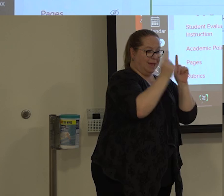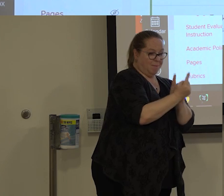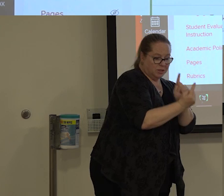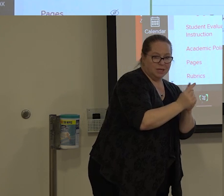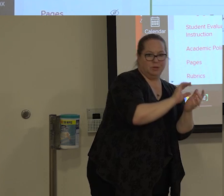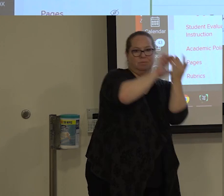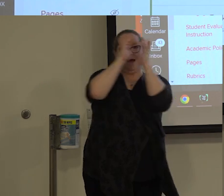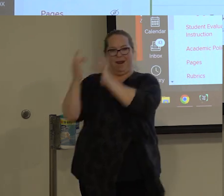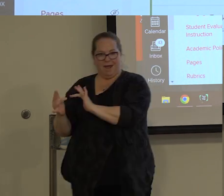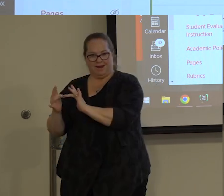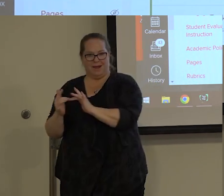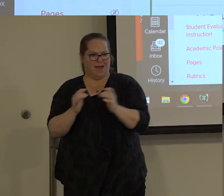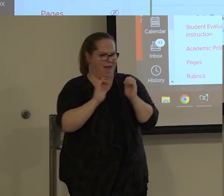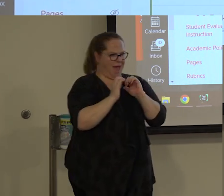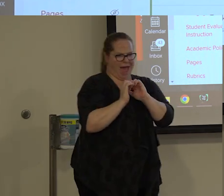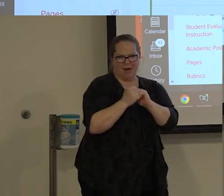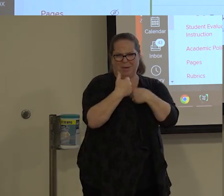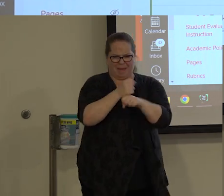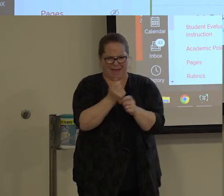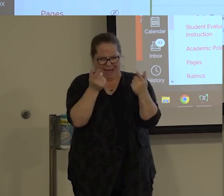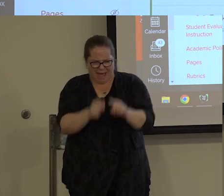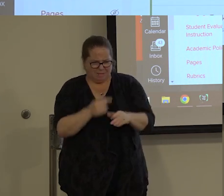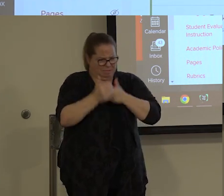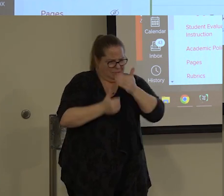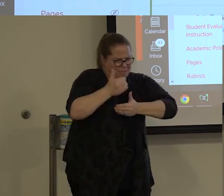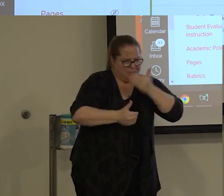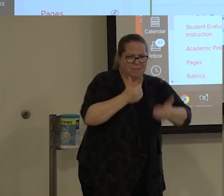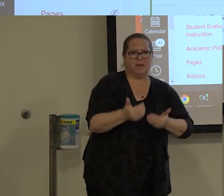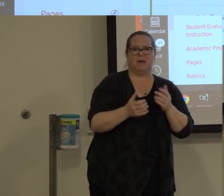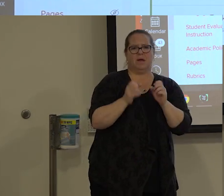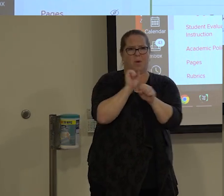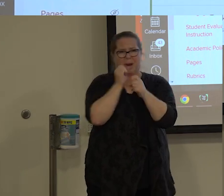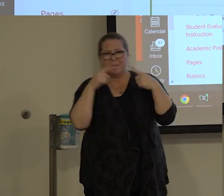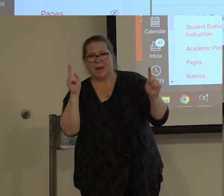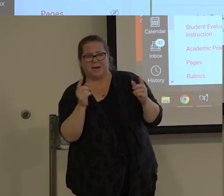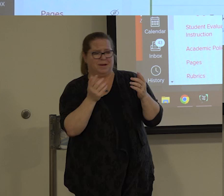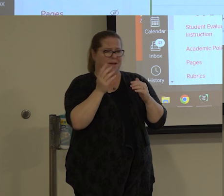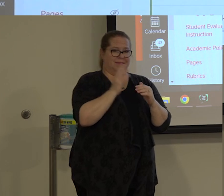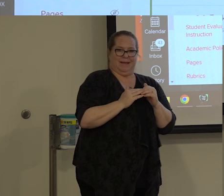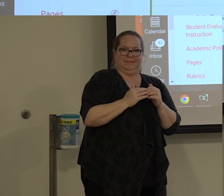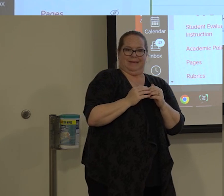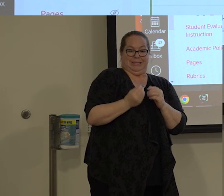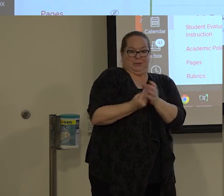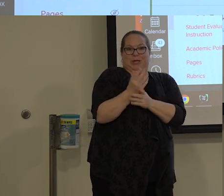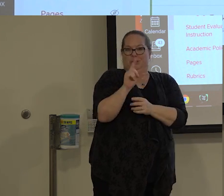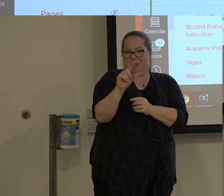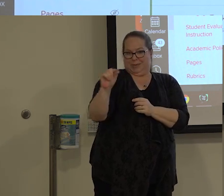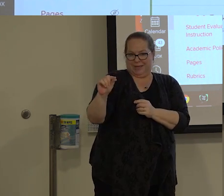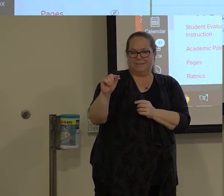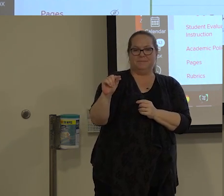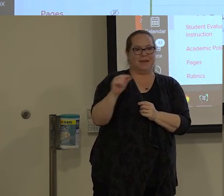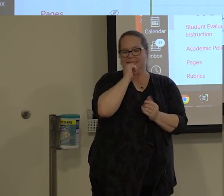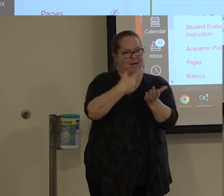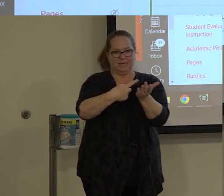in the semesters that followed how to make online synchronous foreign language courses work, or at least work better than what they did in spring of 2020. But this isn't